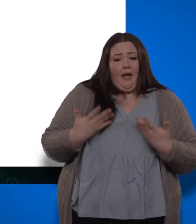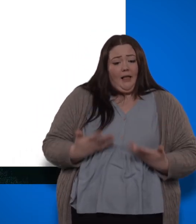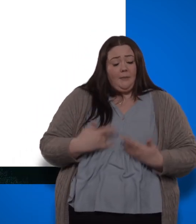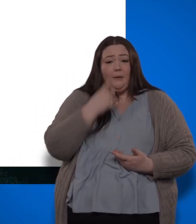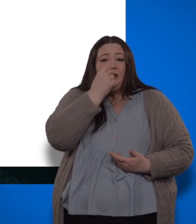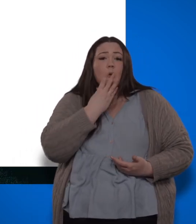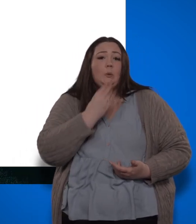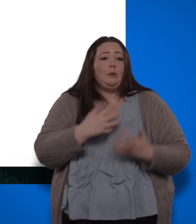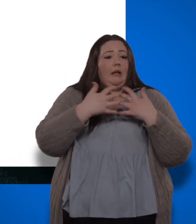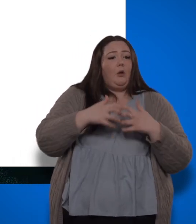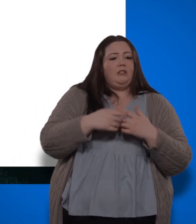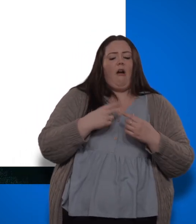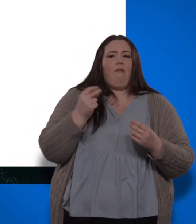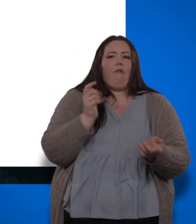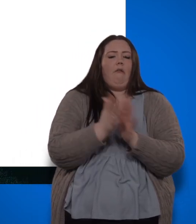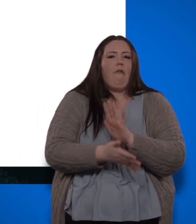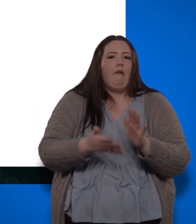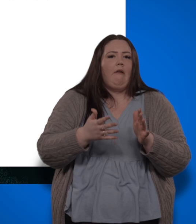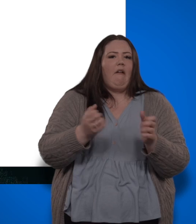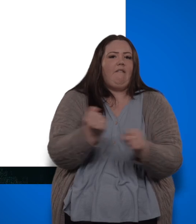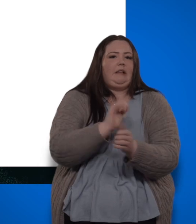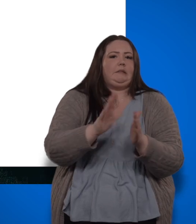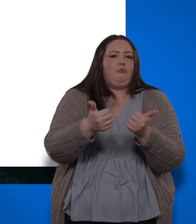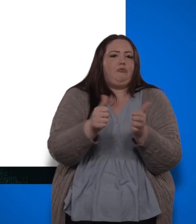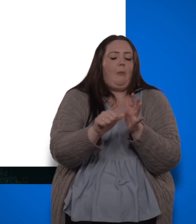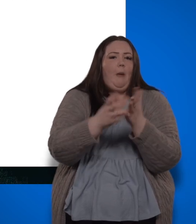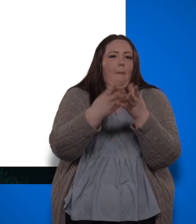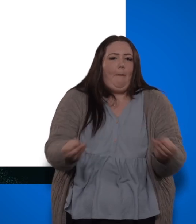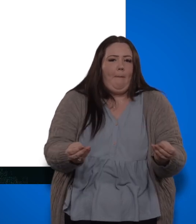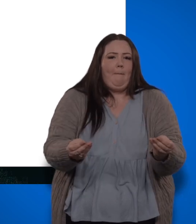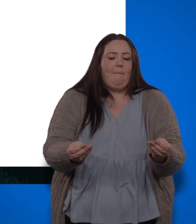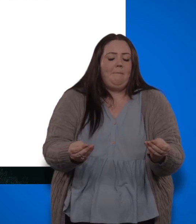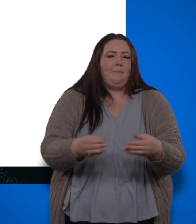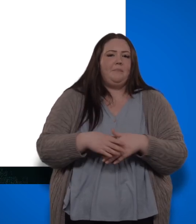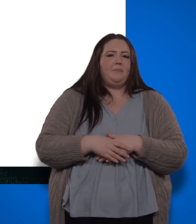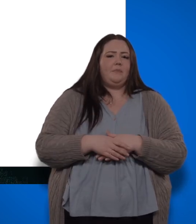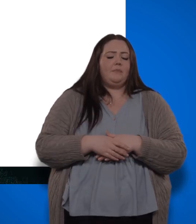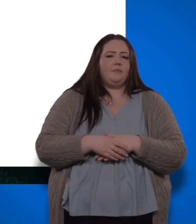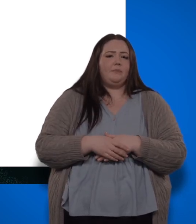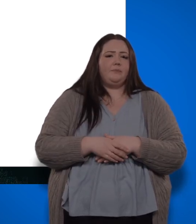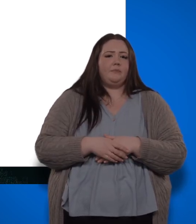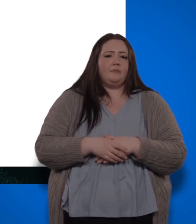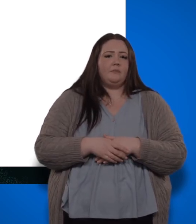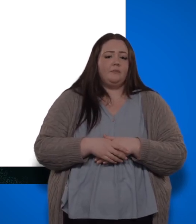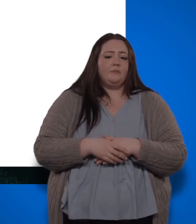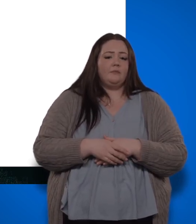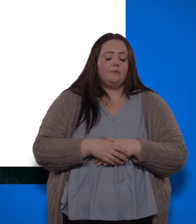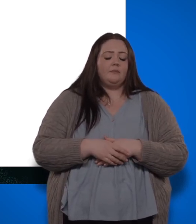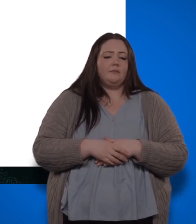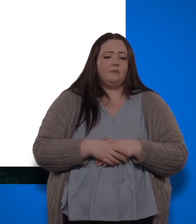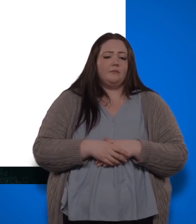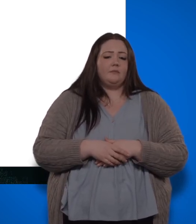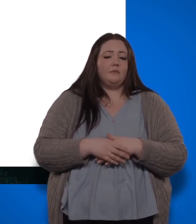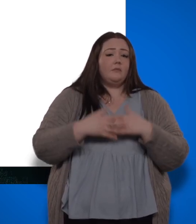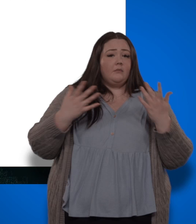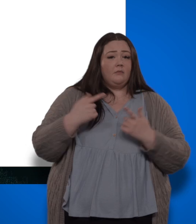problem. And there's an interesting twist here because it's been argued that if safe and effective technological moral enhancement ever becomes a